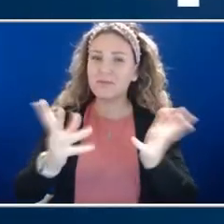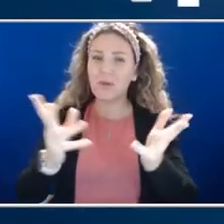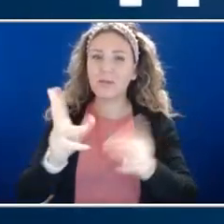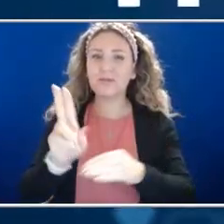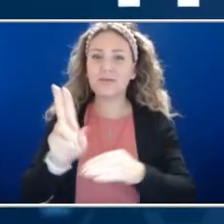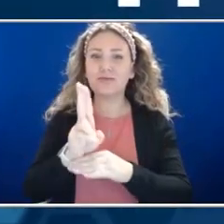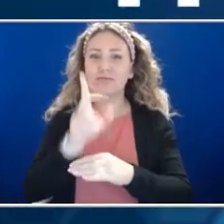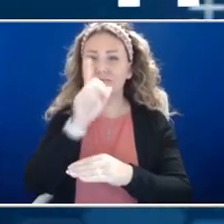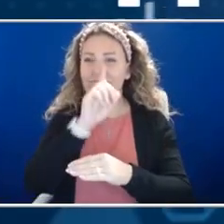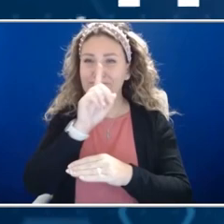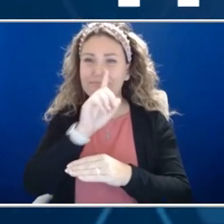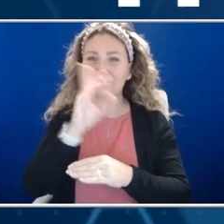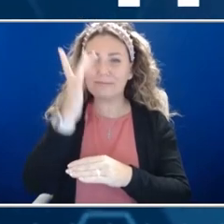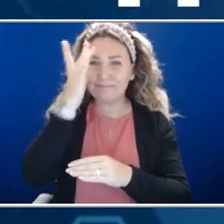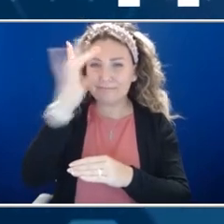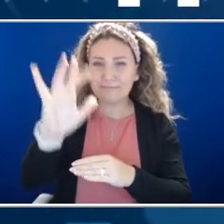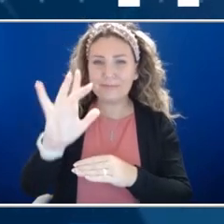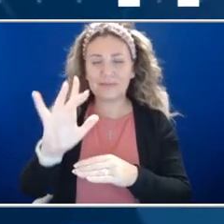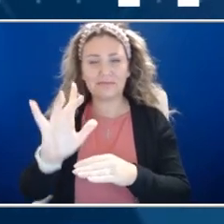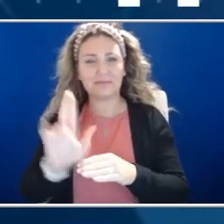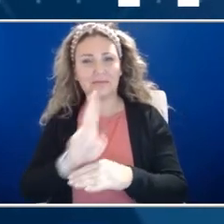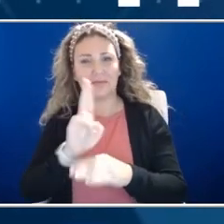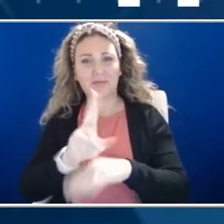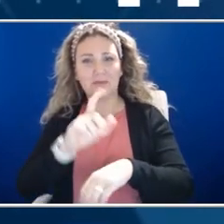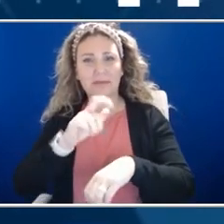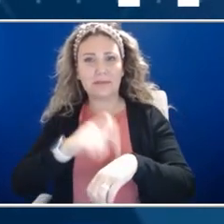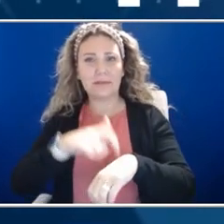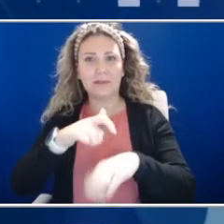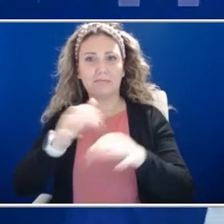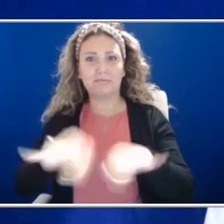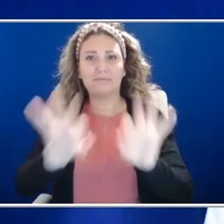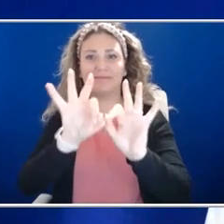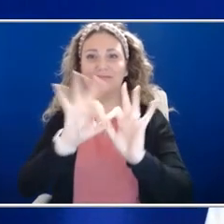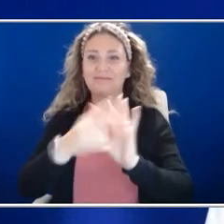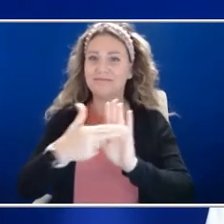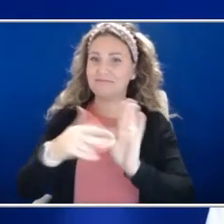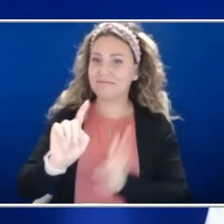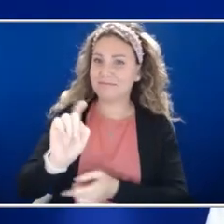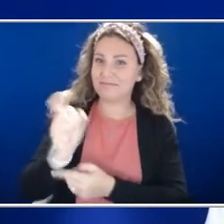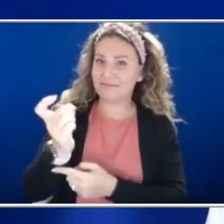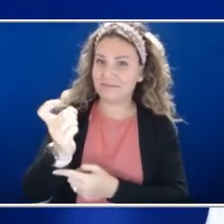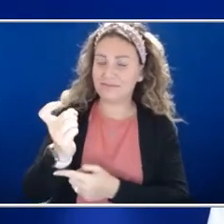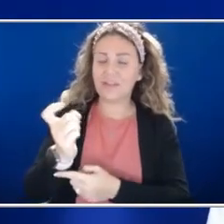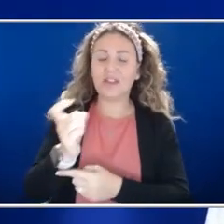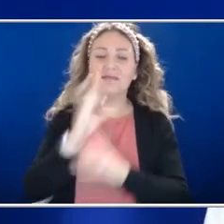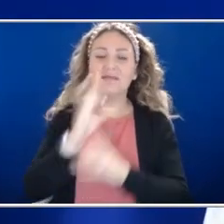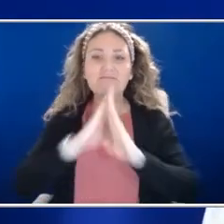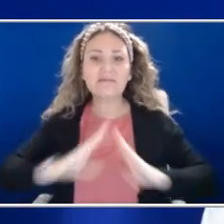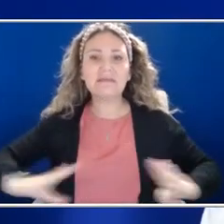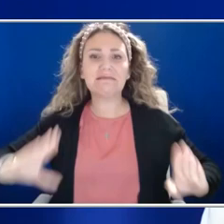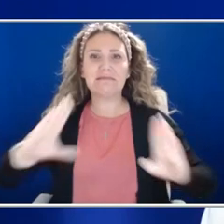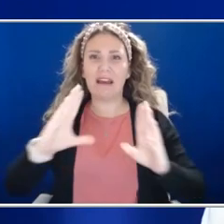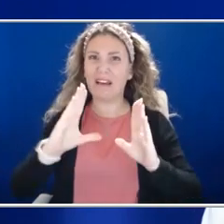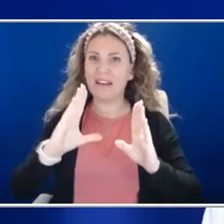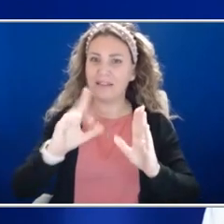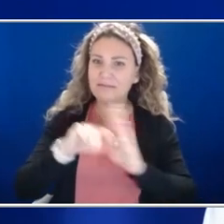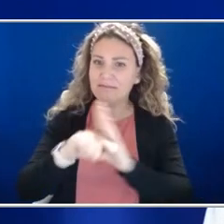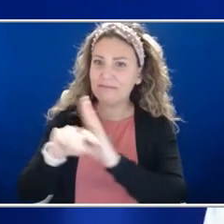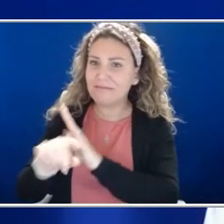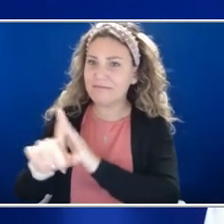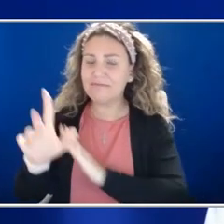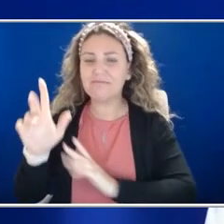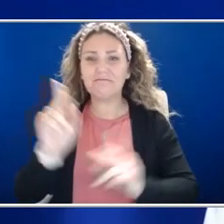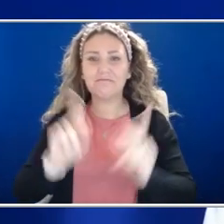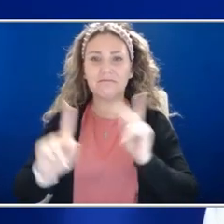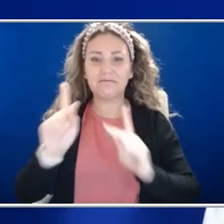intelligence in making a time-critical diagnosis of a silent killer. Every year, one in five adults admitted into